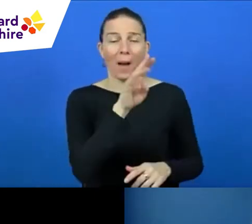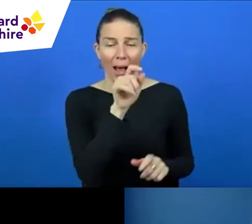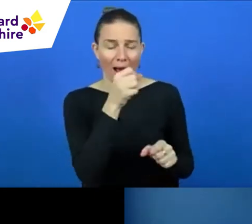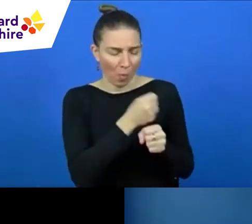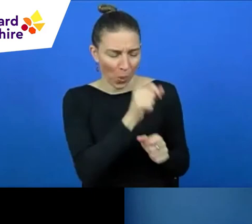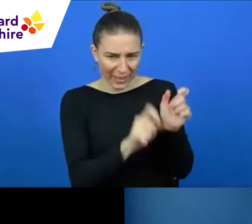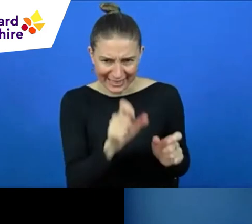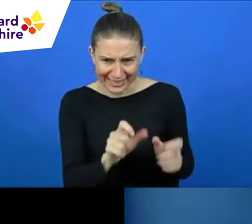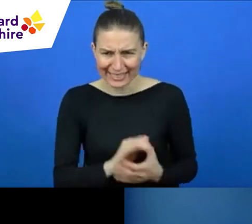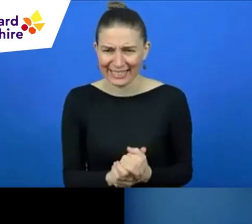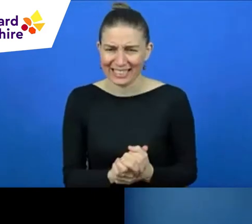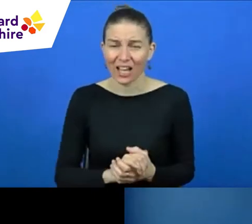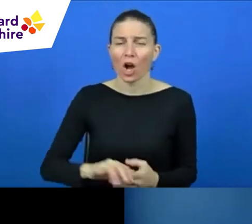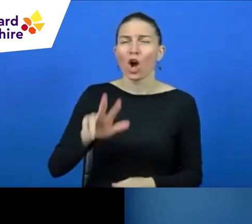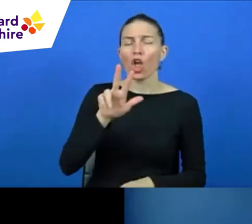where we are. That's why.